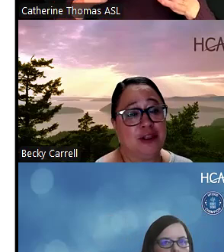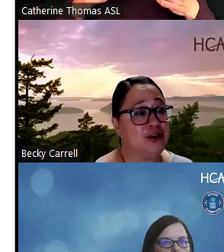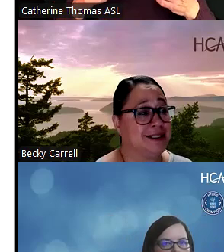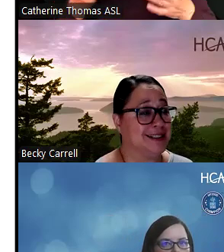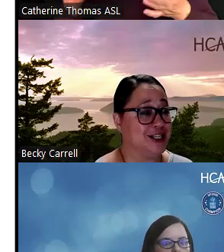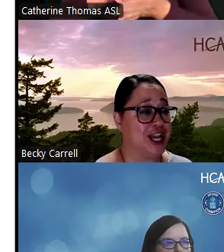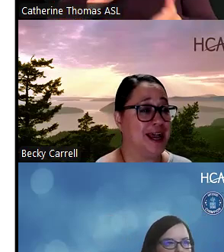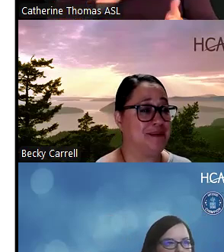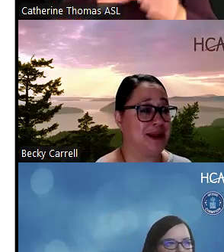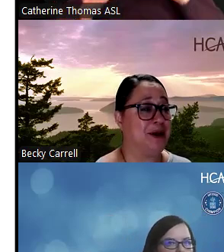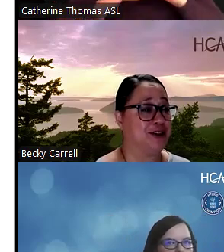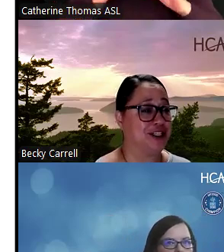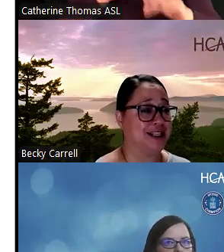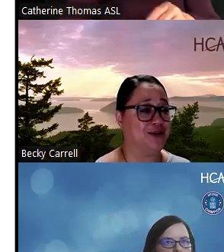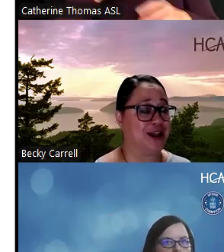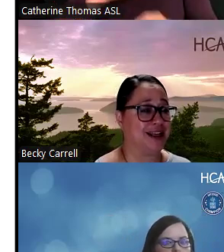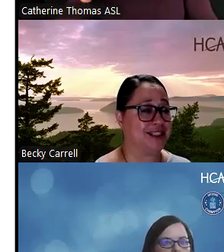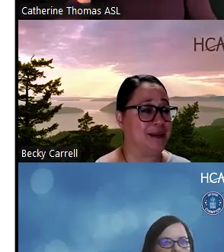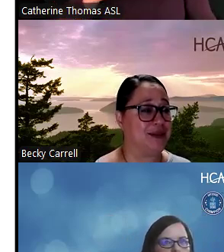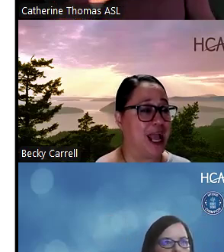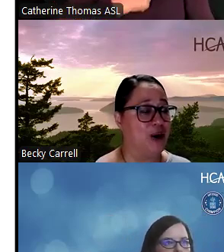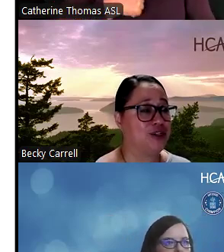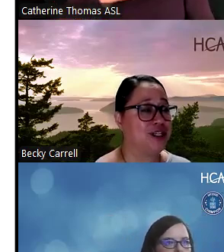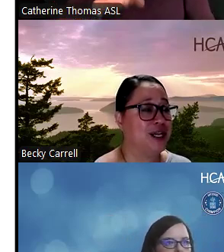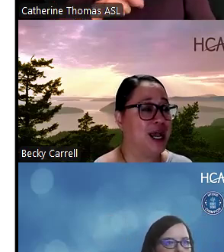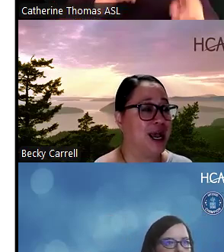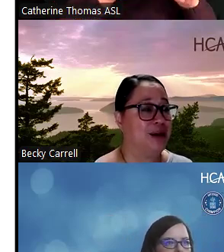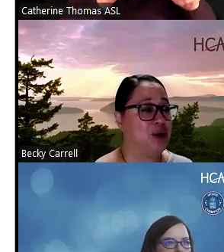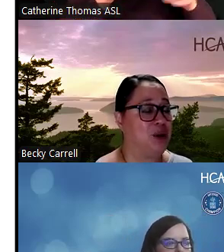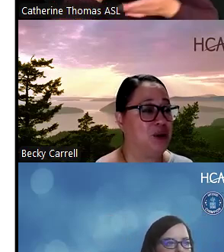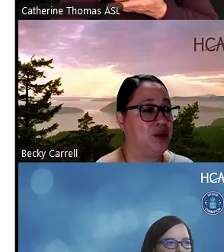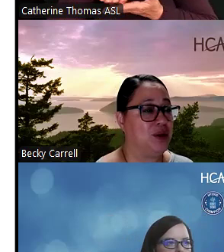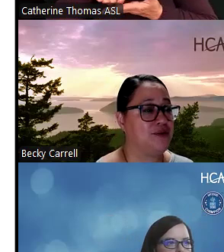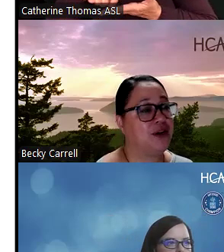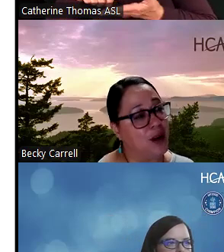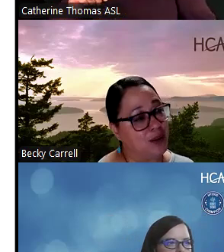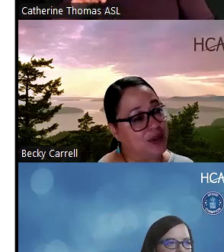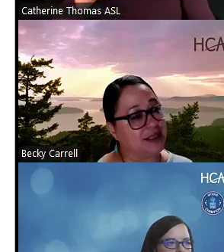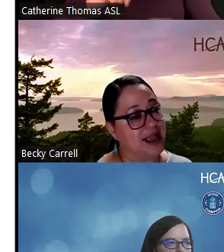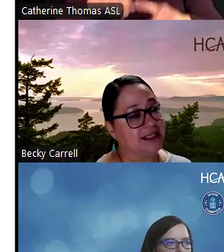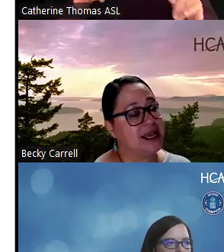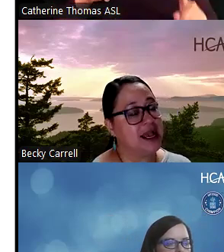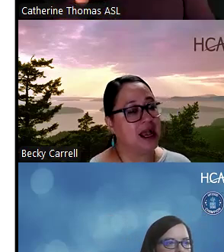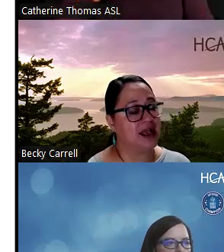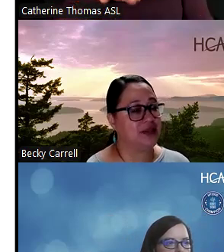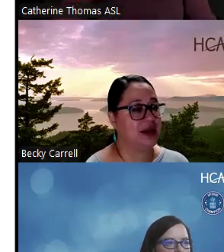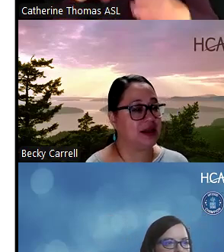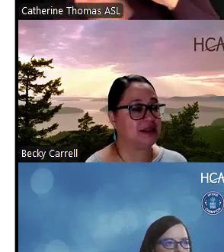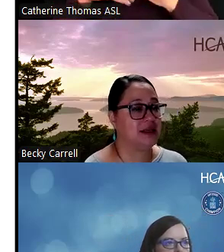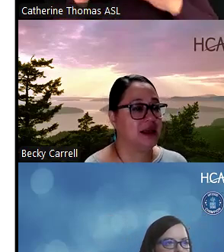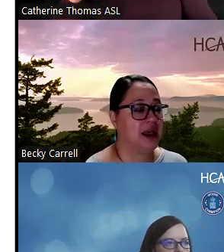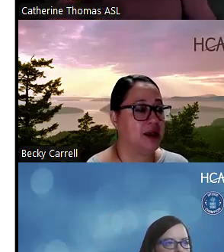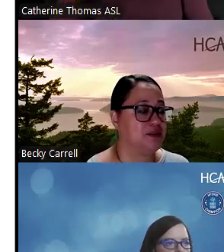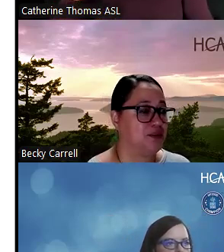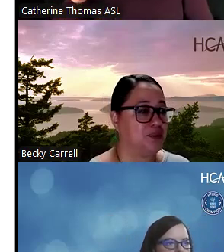our email address is in the chat. My apologies that you've got to type that out, but we will follow up with the slides in the